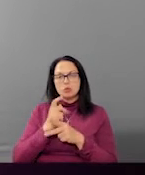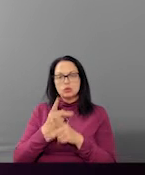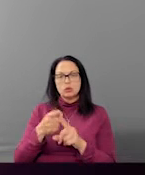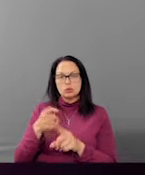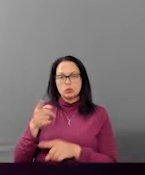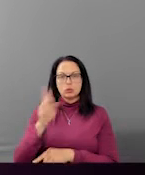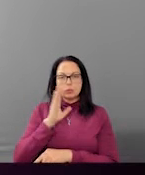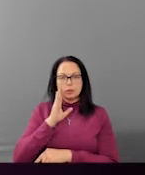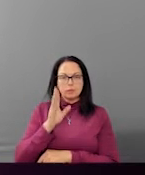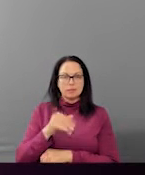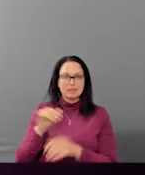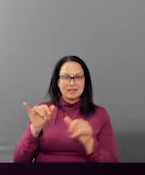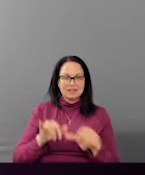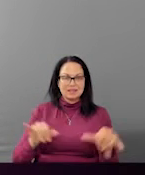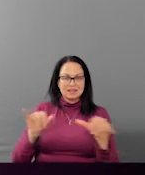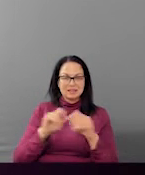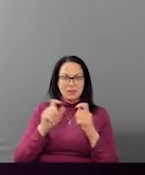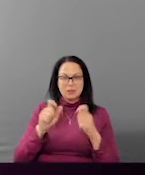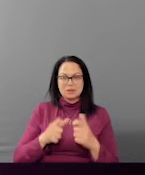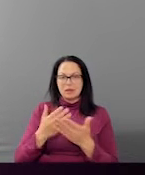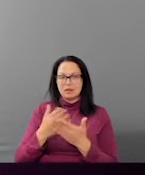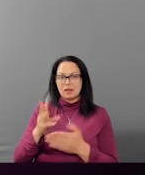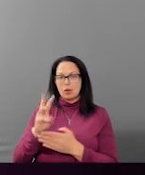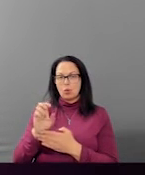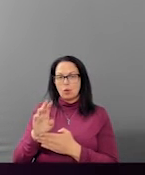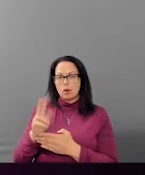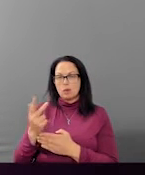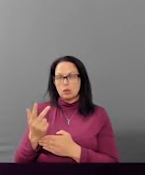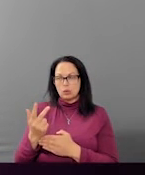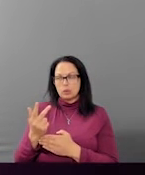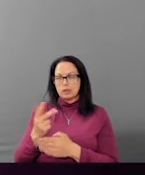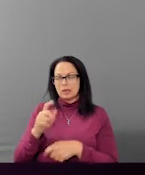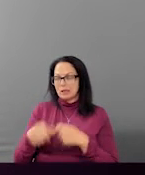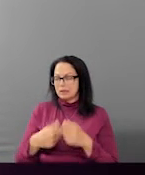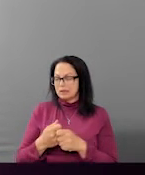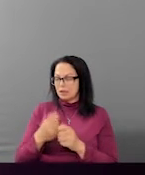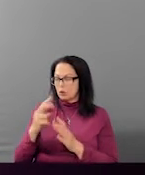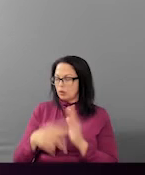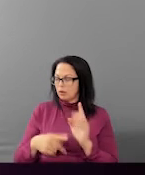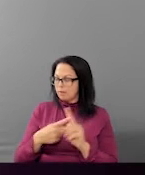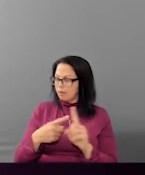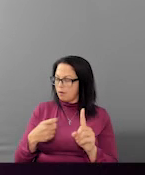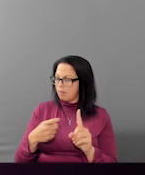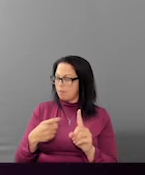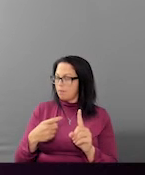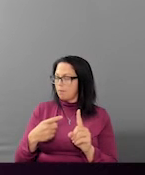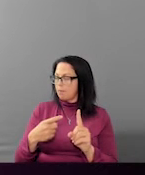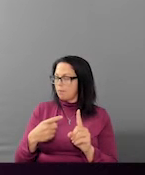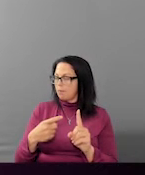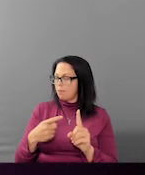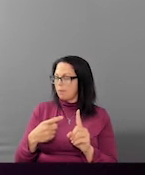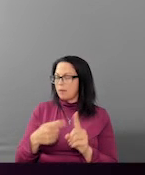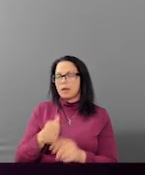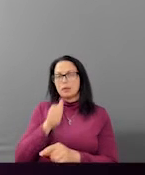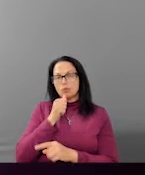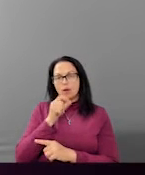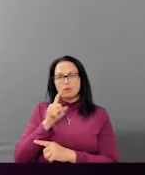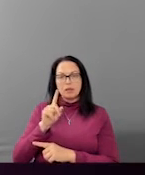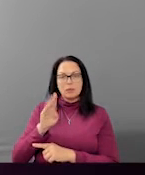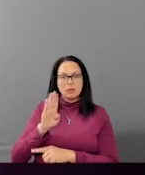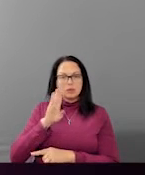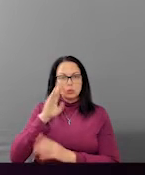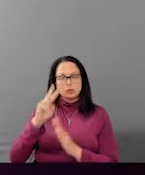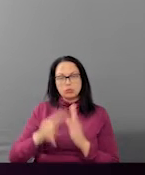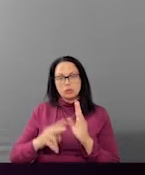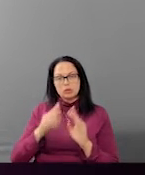Now, same exact thing in Web3, except instead of reading from some private database, you're reading directly from